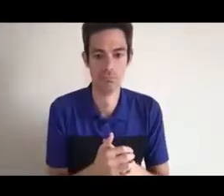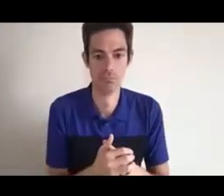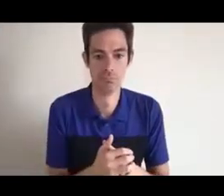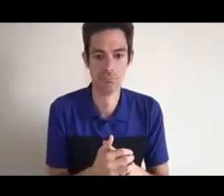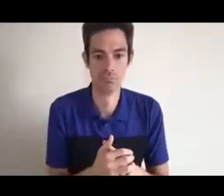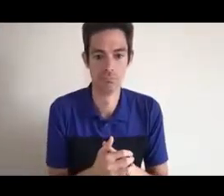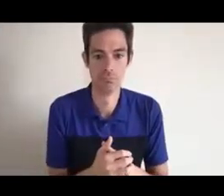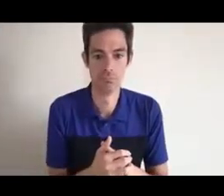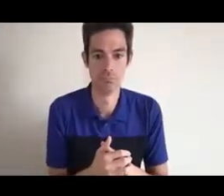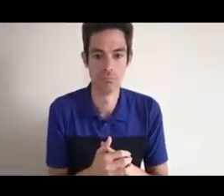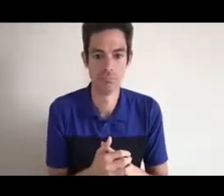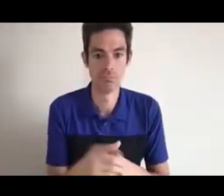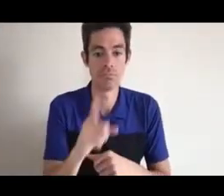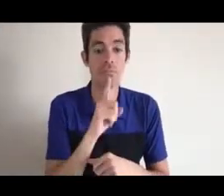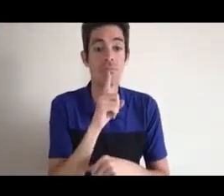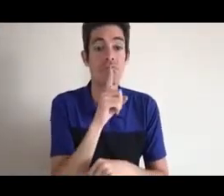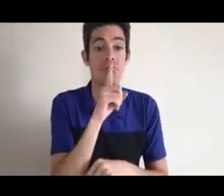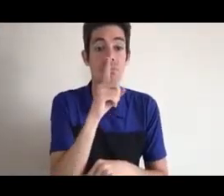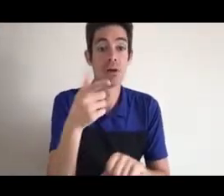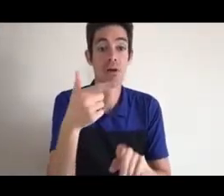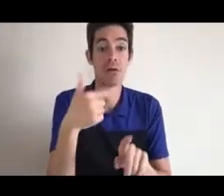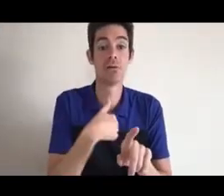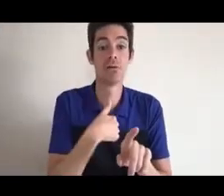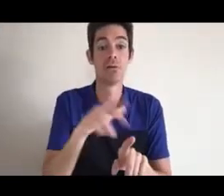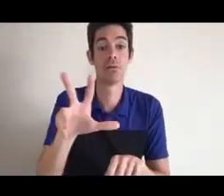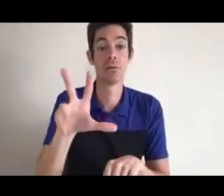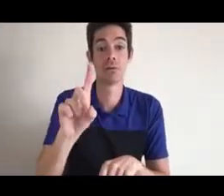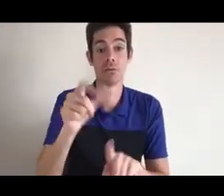to large in actual life.